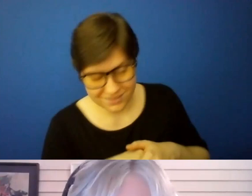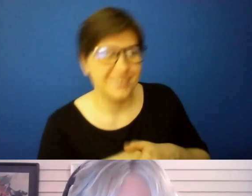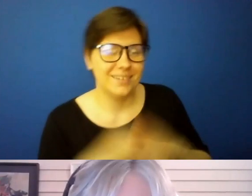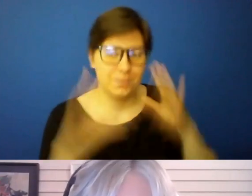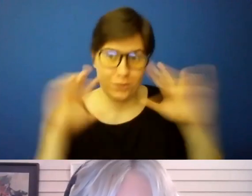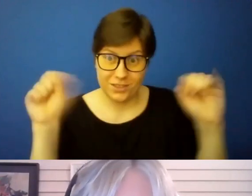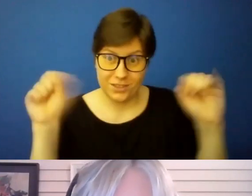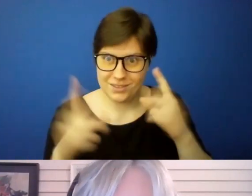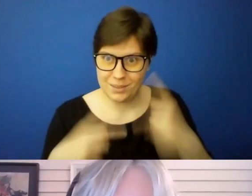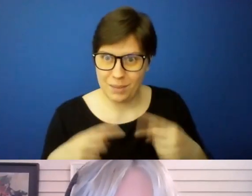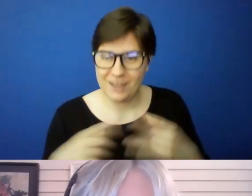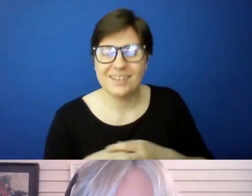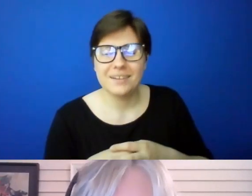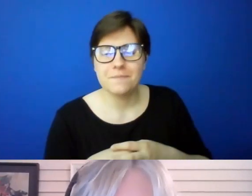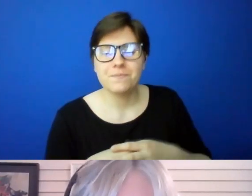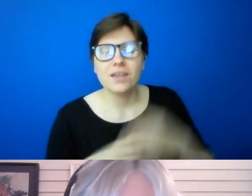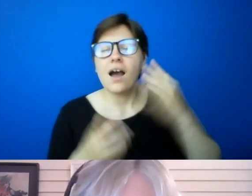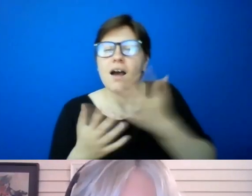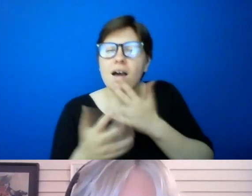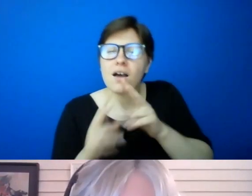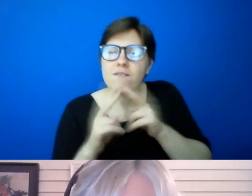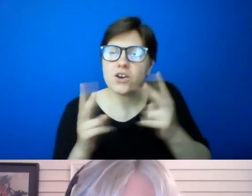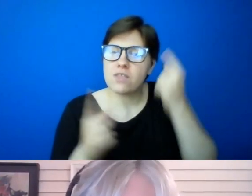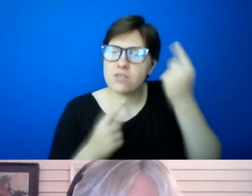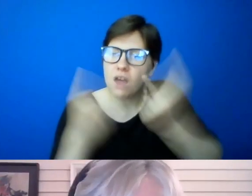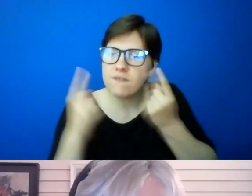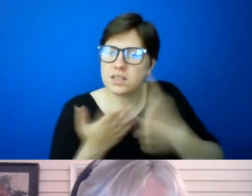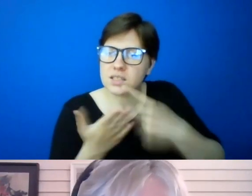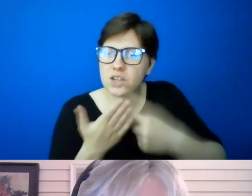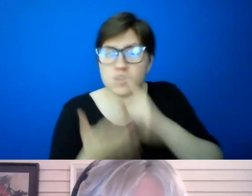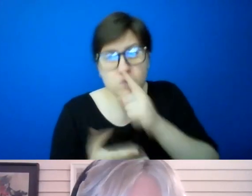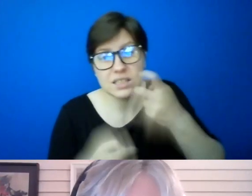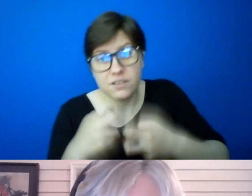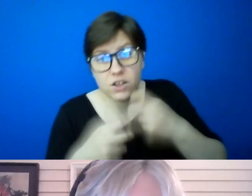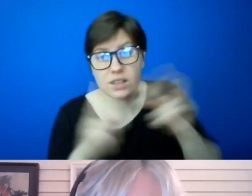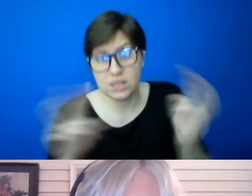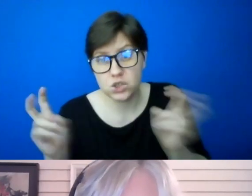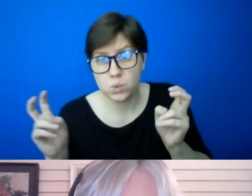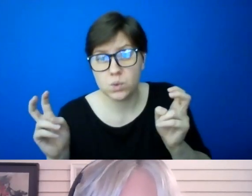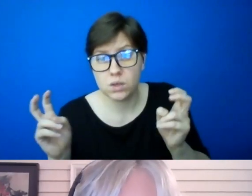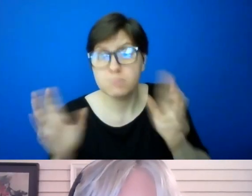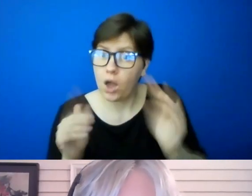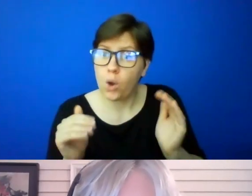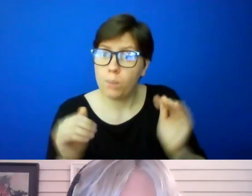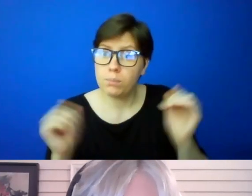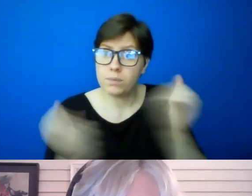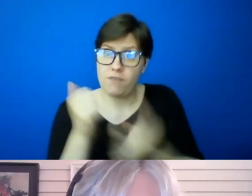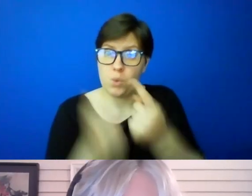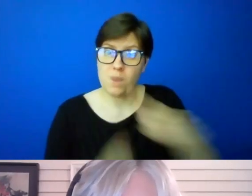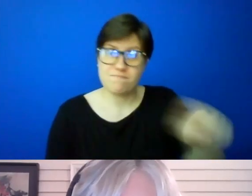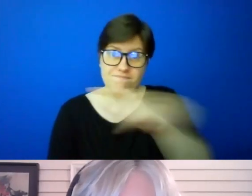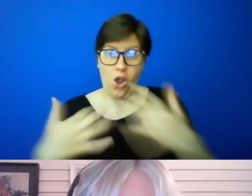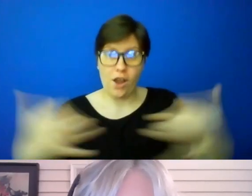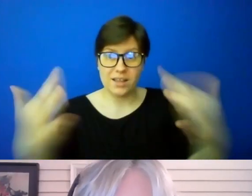thoughtful discussion of an incredibly difficult issue. I hope that everybody in the audience has learned as much as